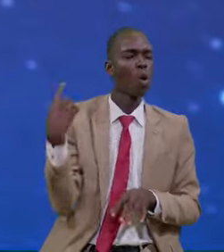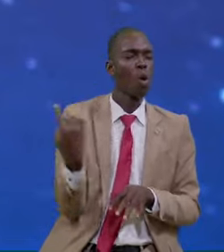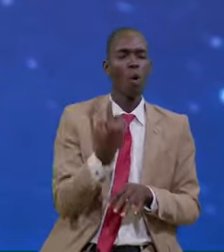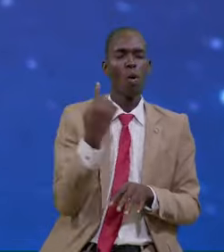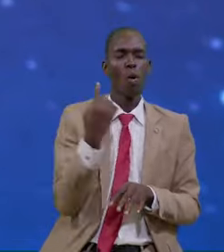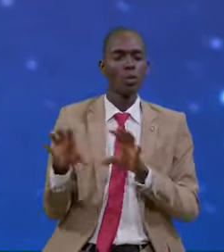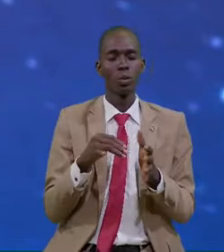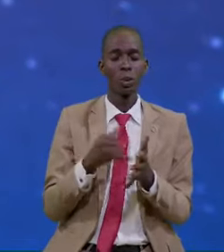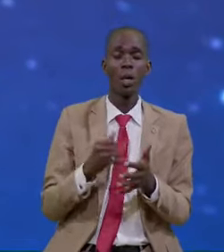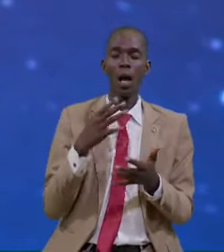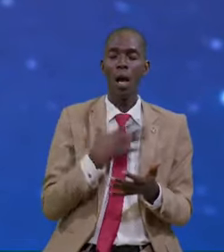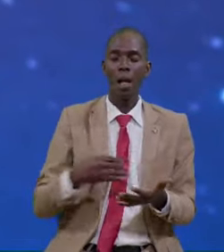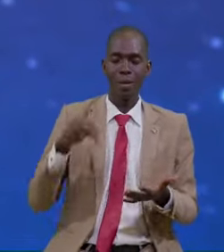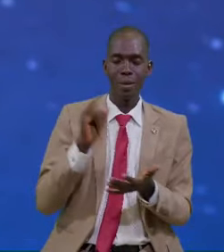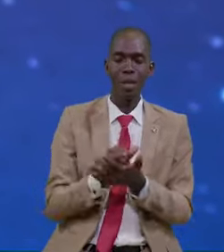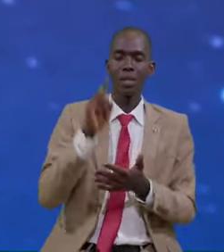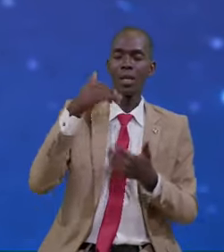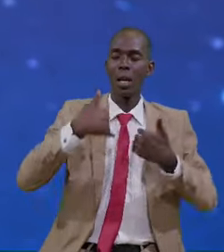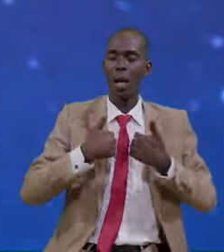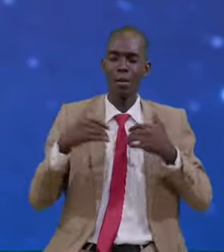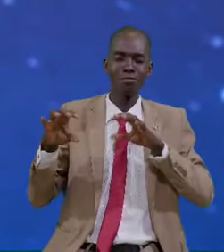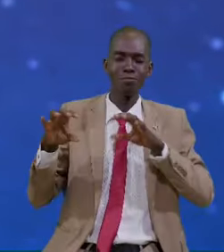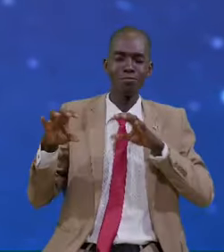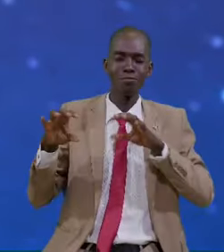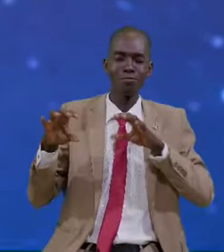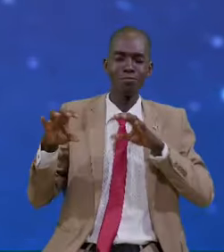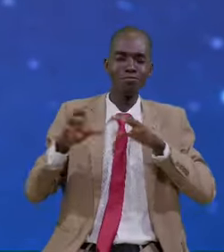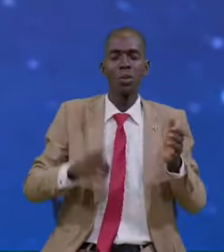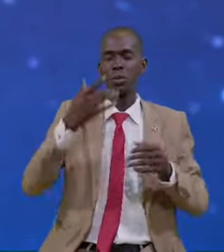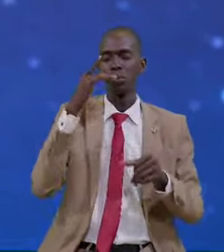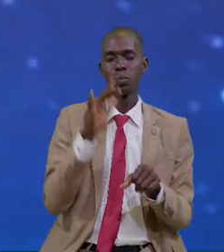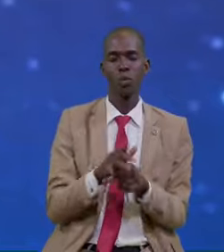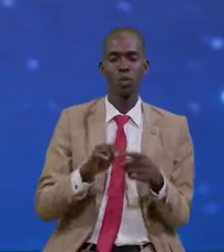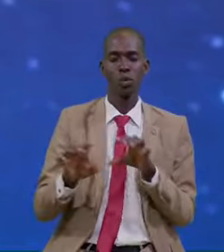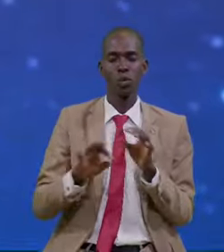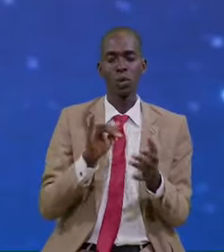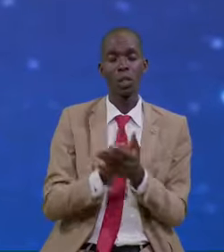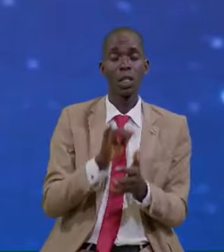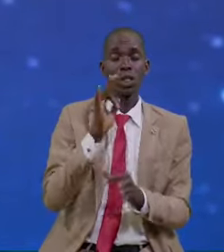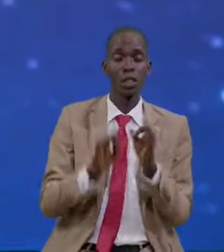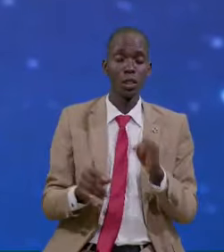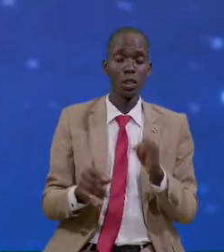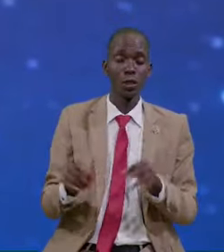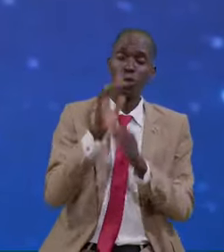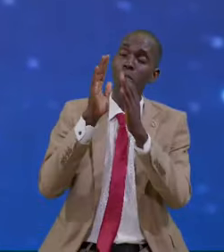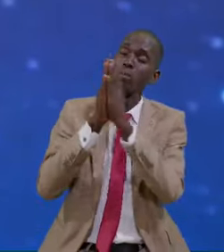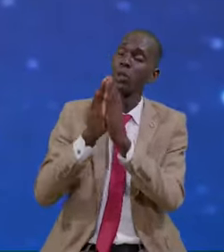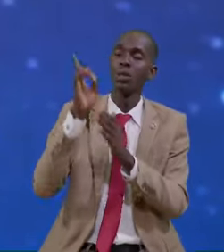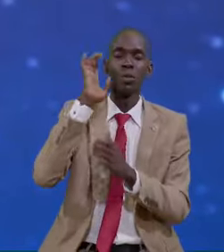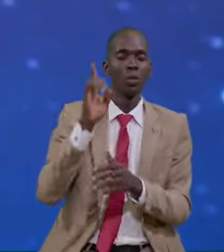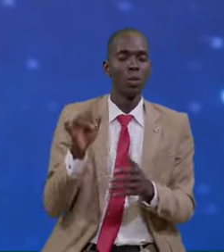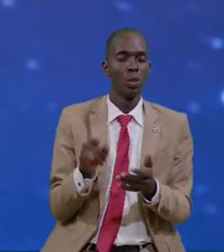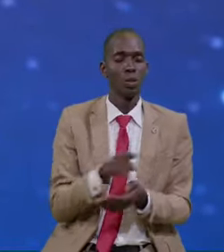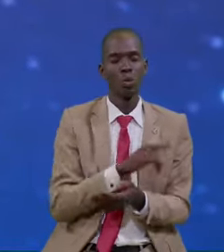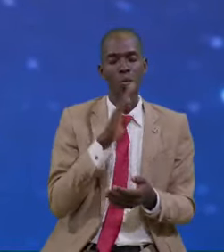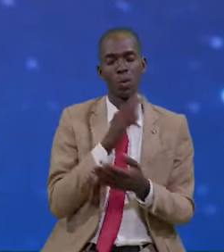done that he said that if you call, you'll be saved. I pray that the Spirit of God will bear witness